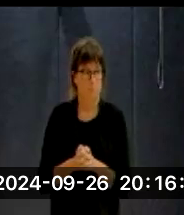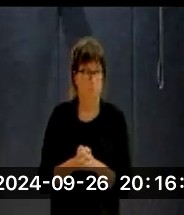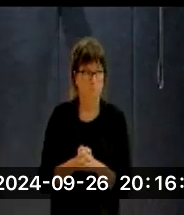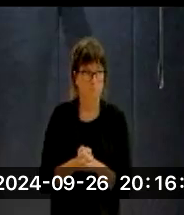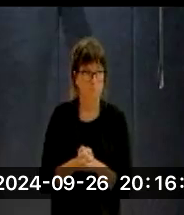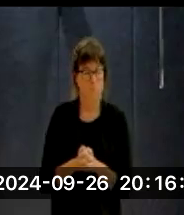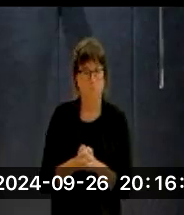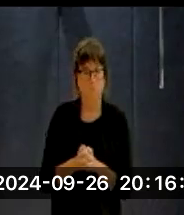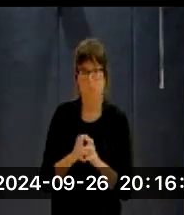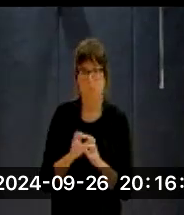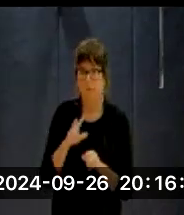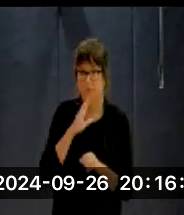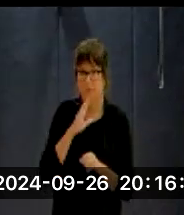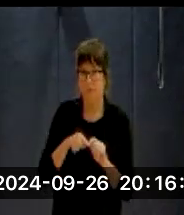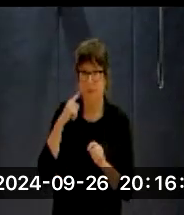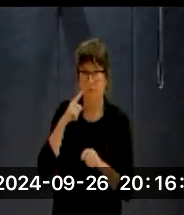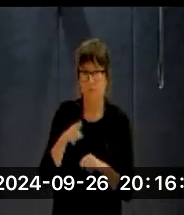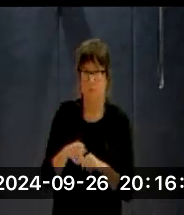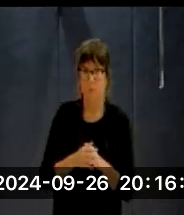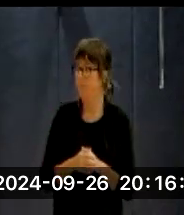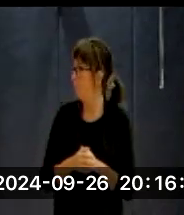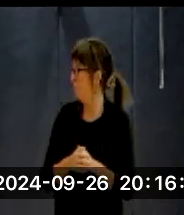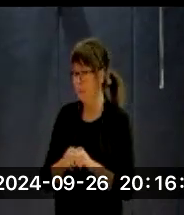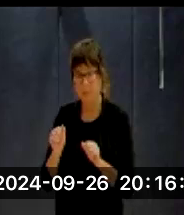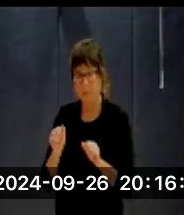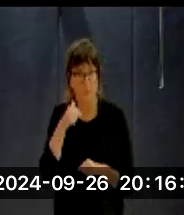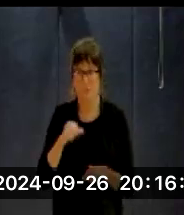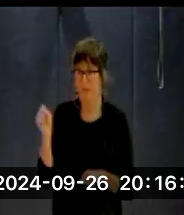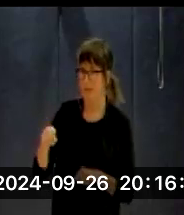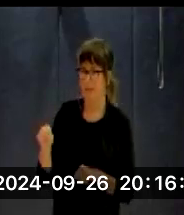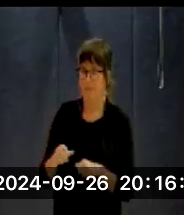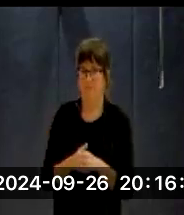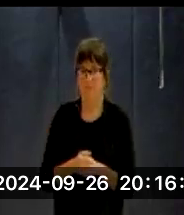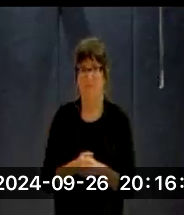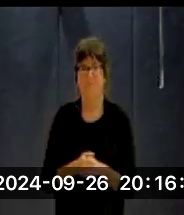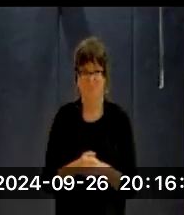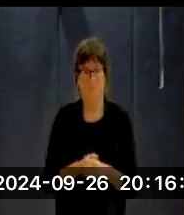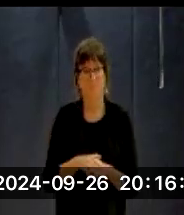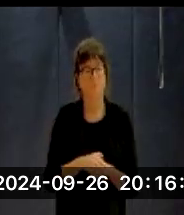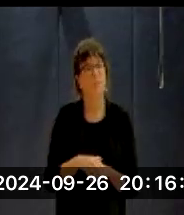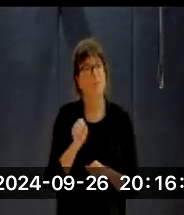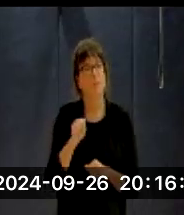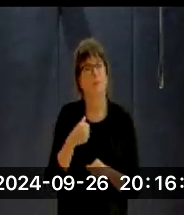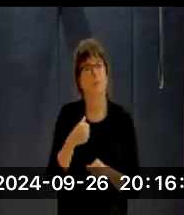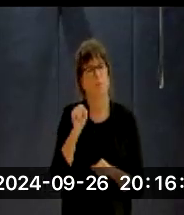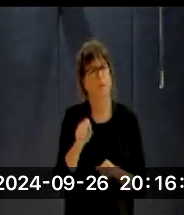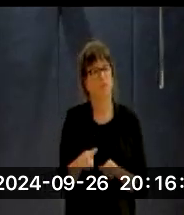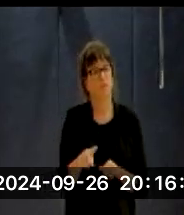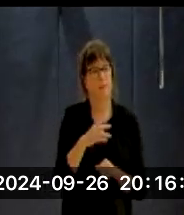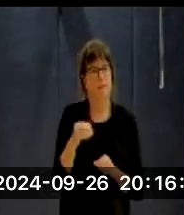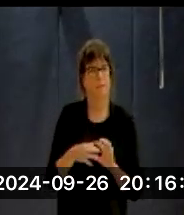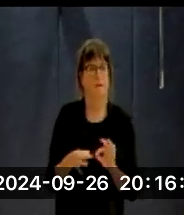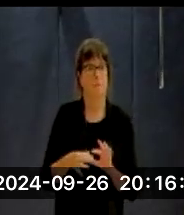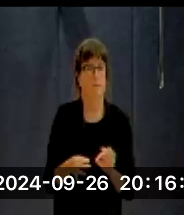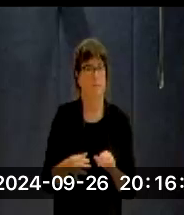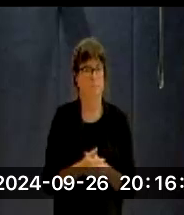If you're speaking, we can't hear you. Can you hear me? Yes. Yes, I had a question and a comment. I